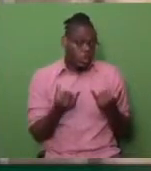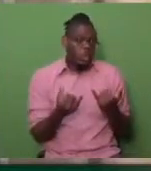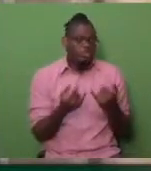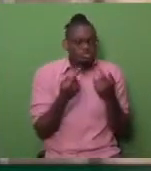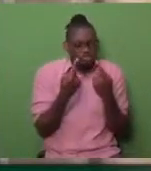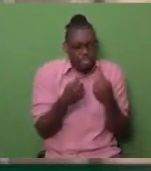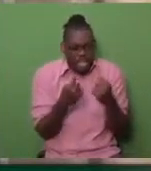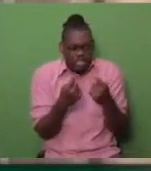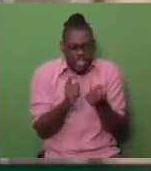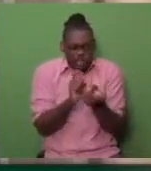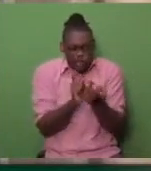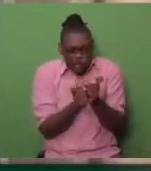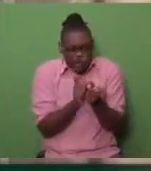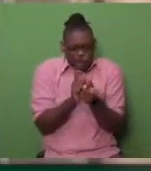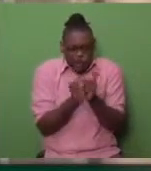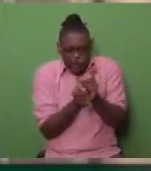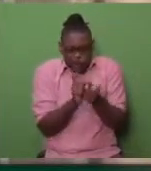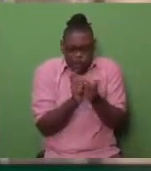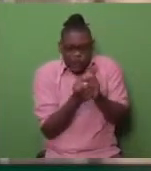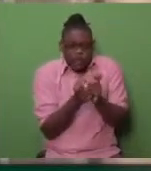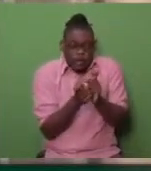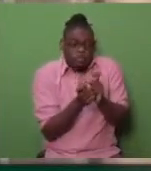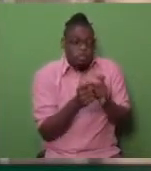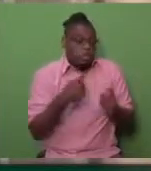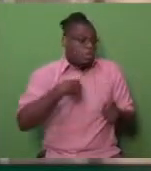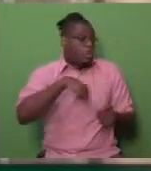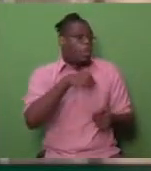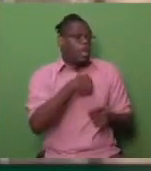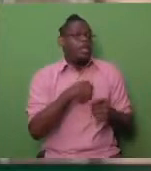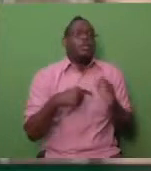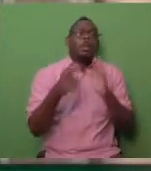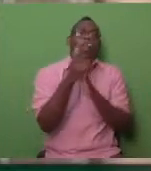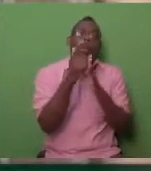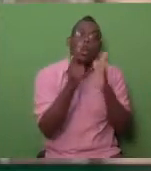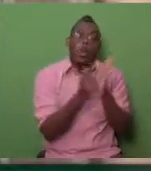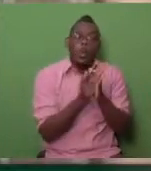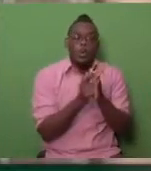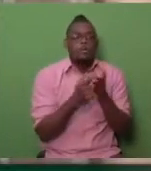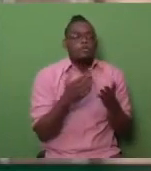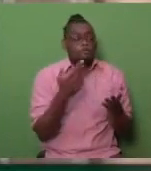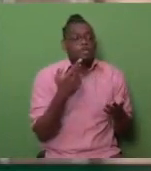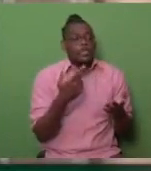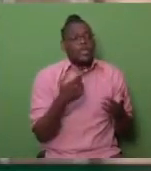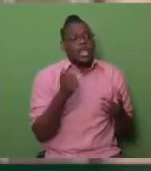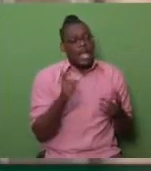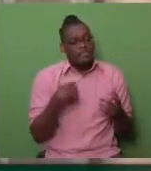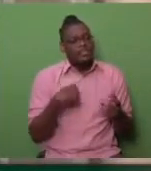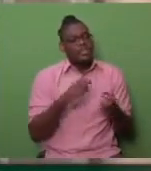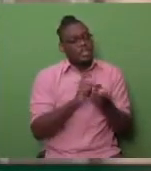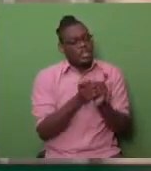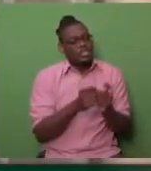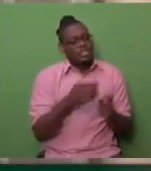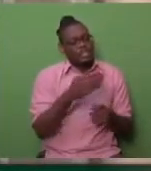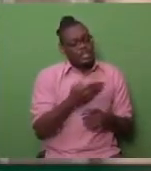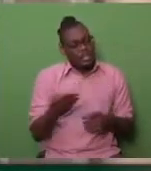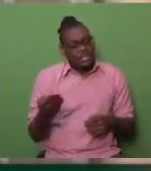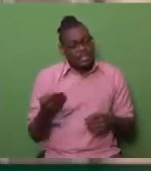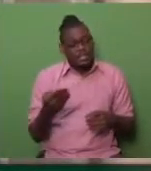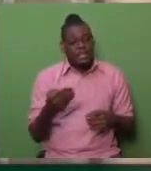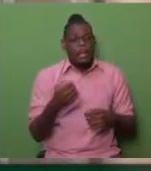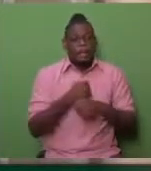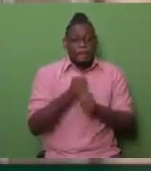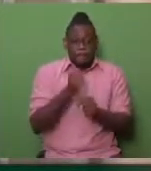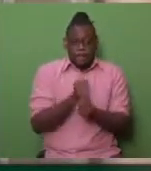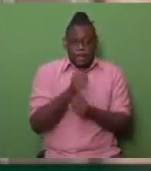public odium and ridicule every single independent office in our land, including the Independent Police Service